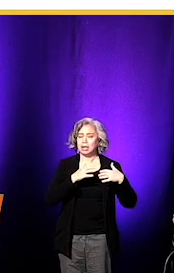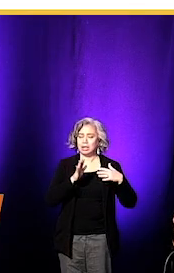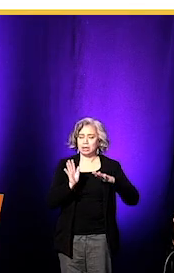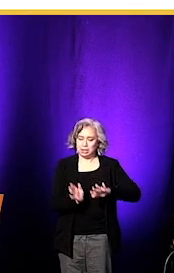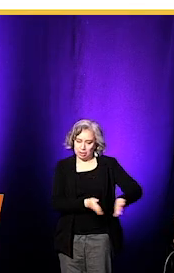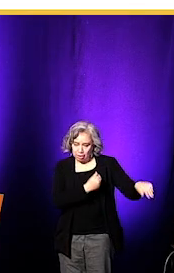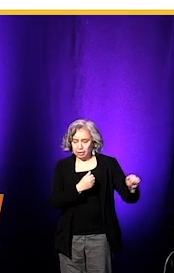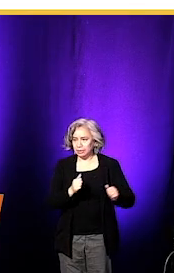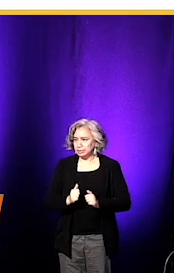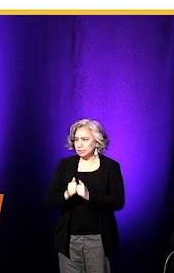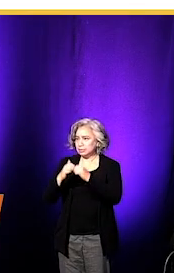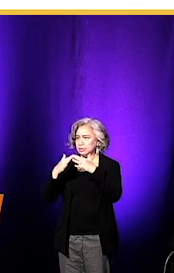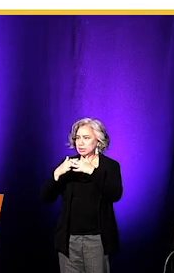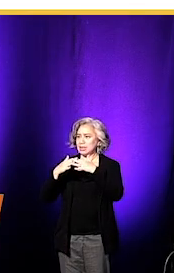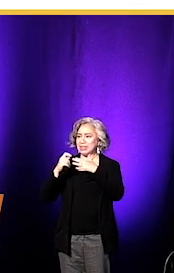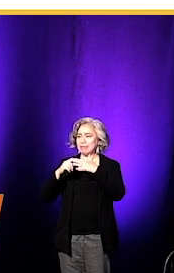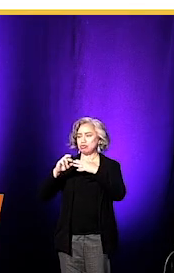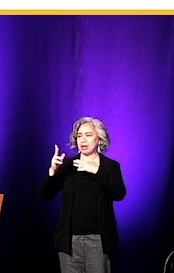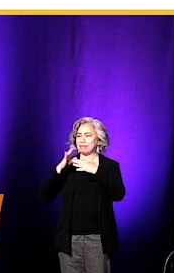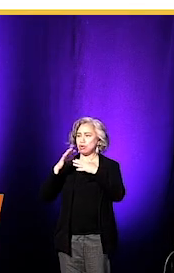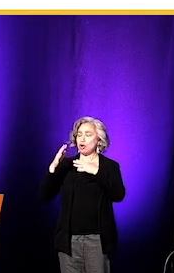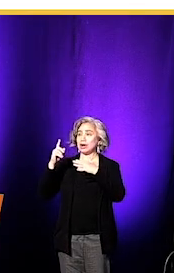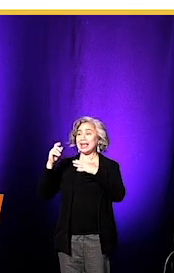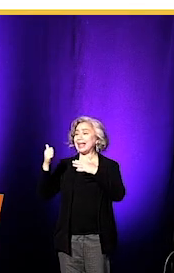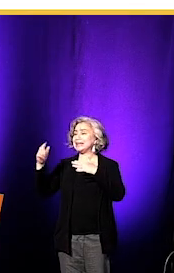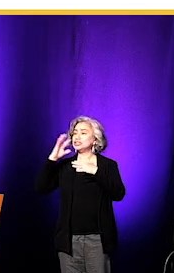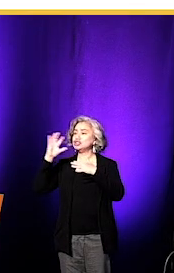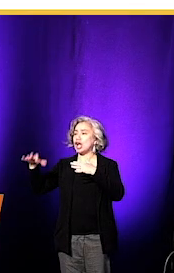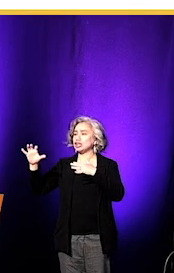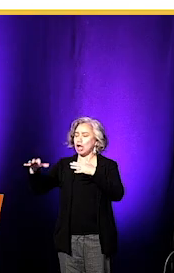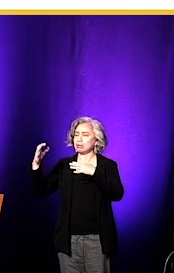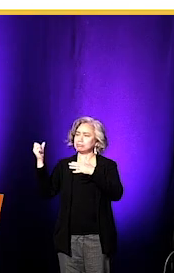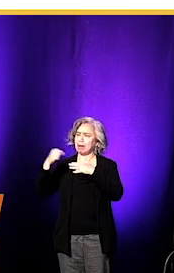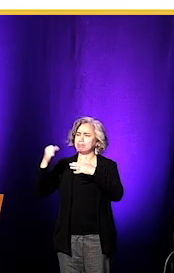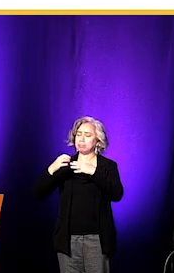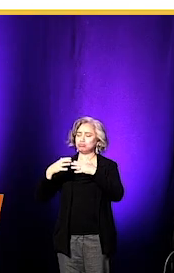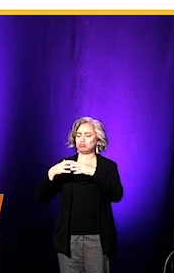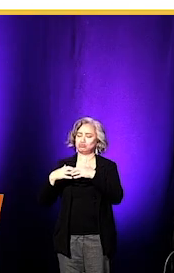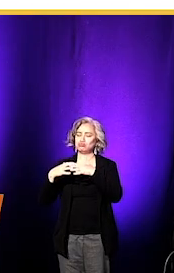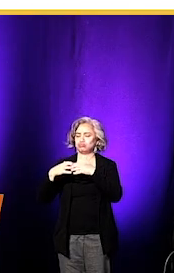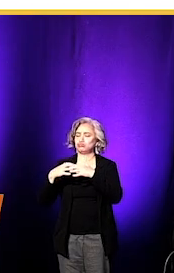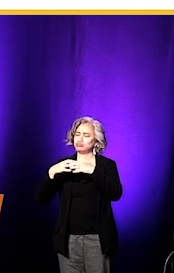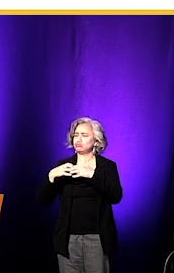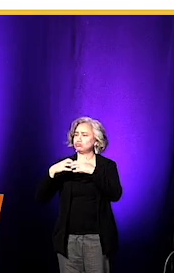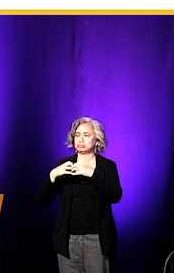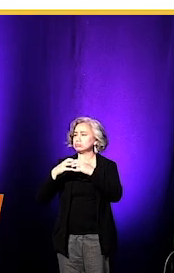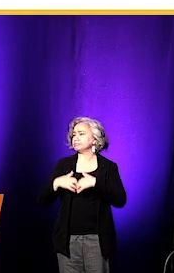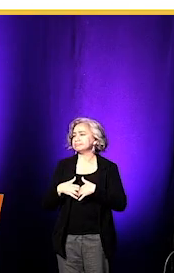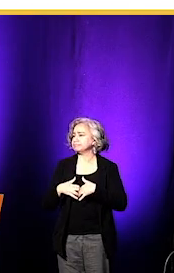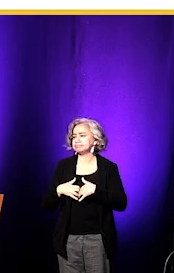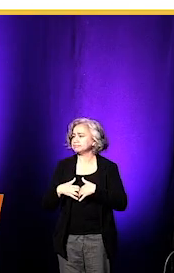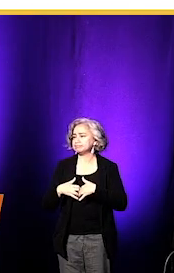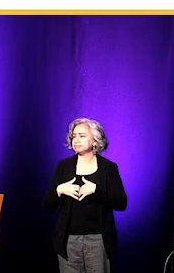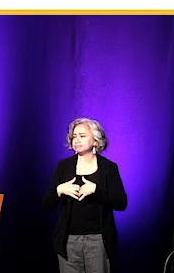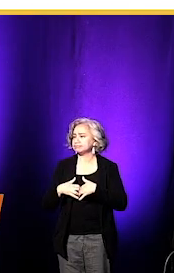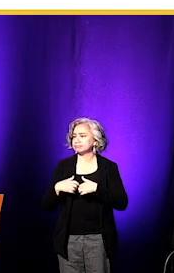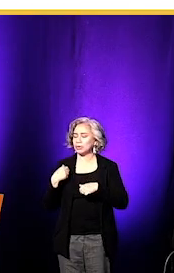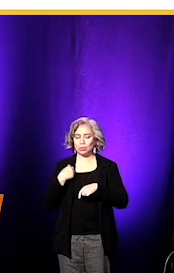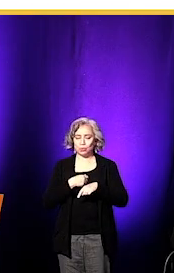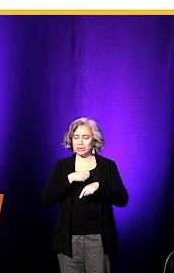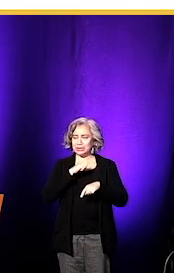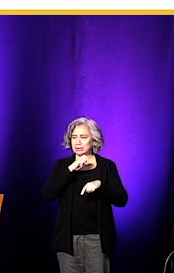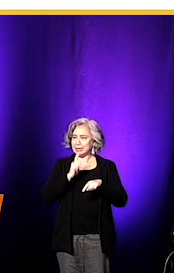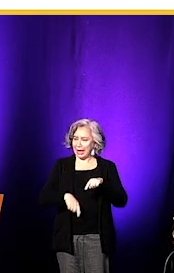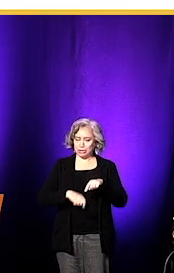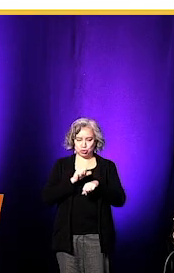today? And I think that blueprint has to be a part of our work. We can't just do our work in different ways. And I think